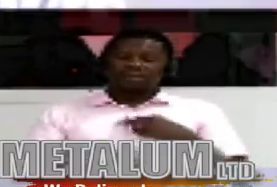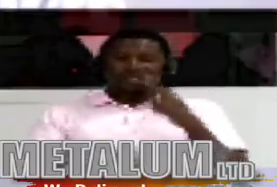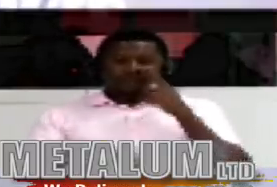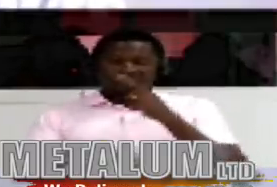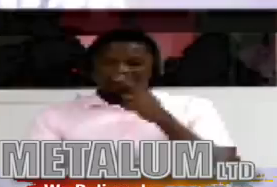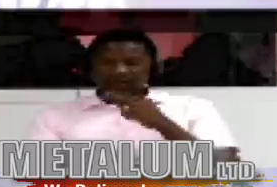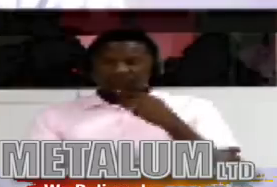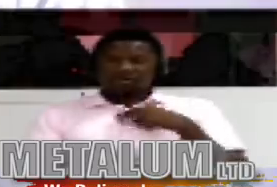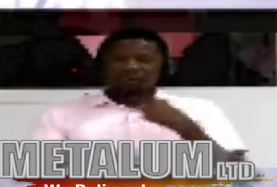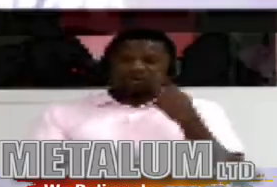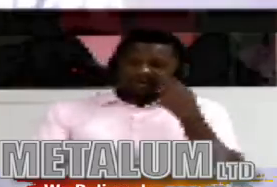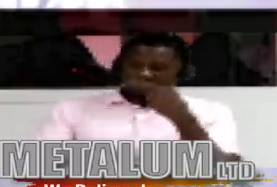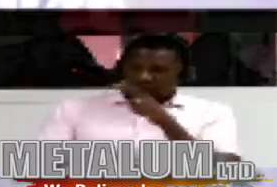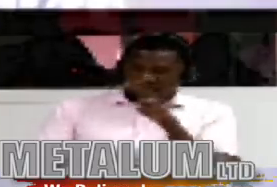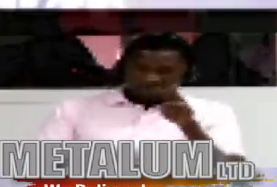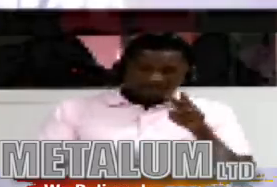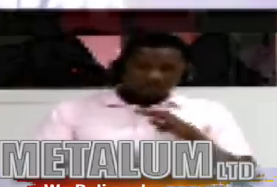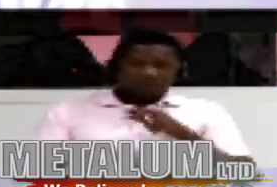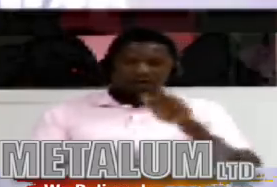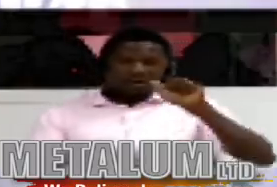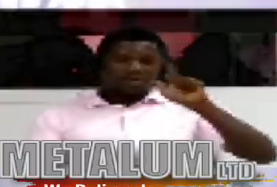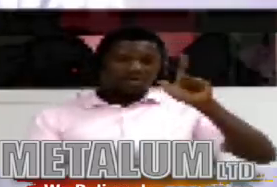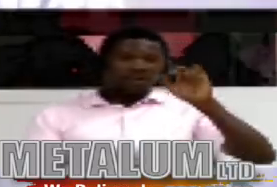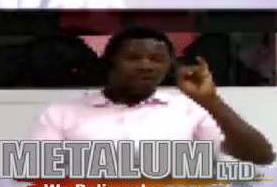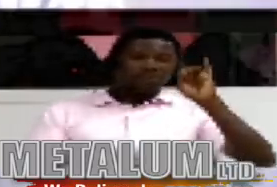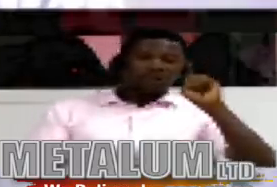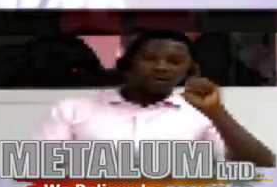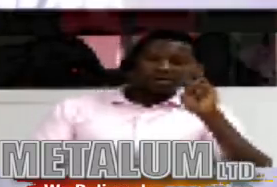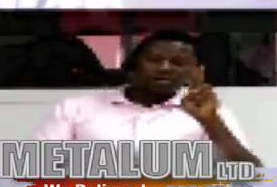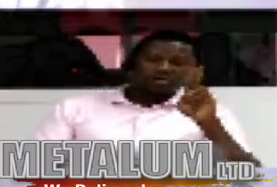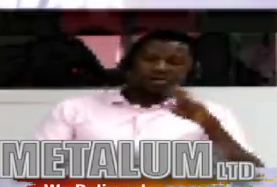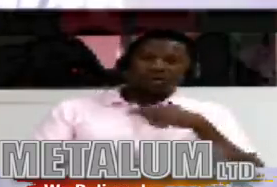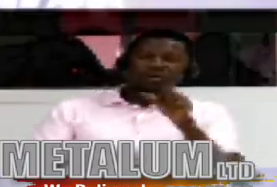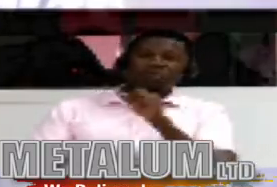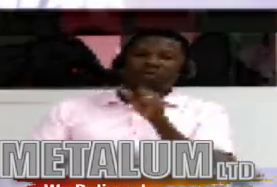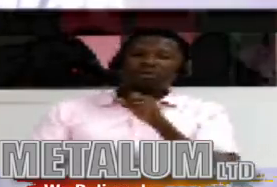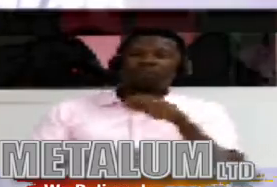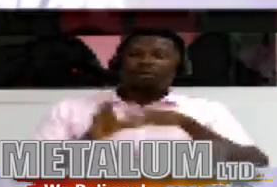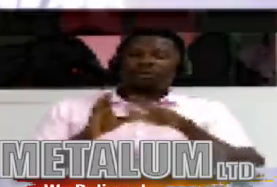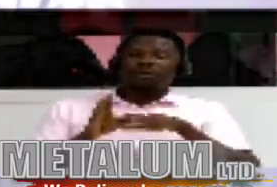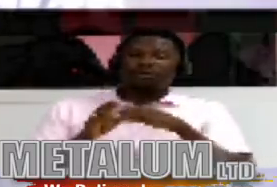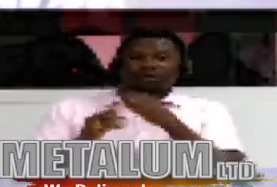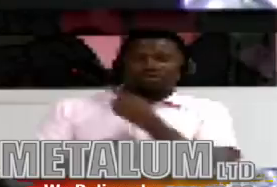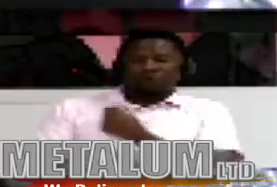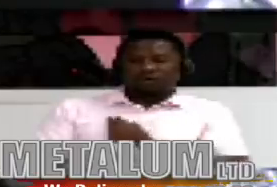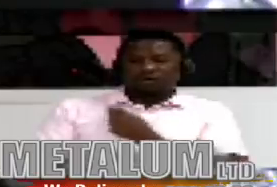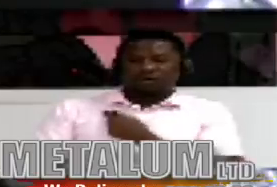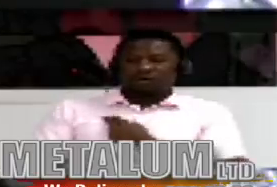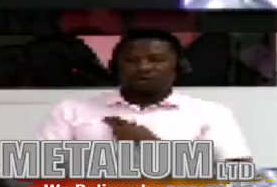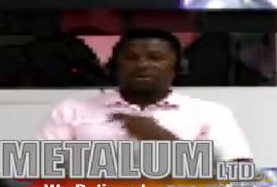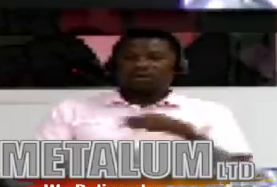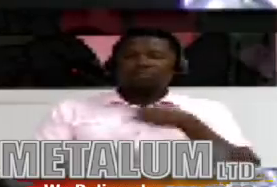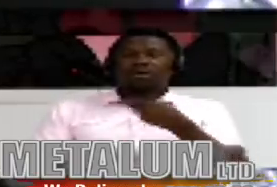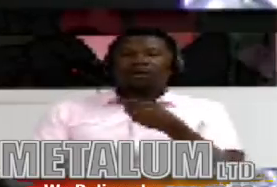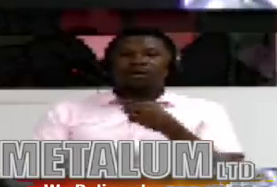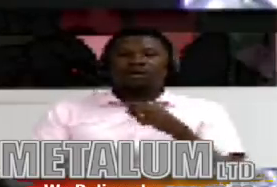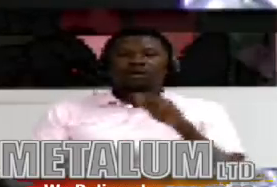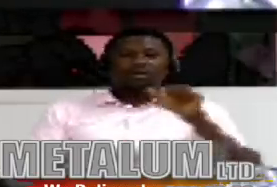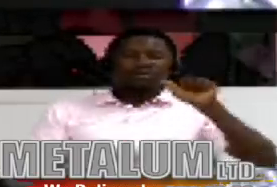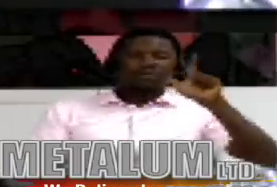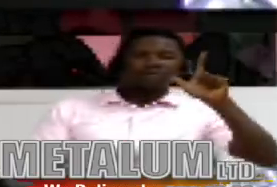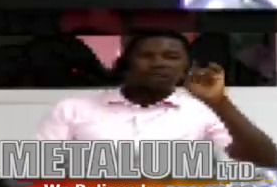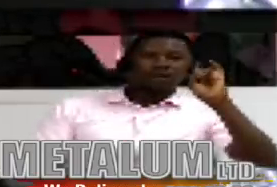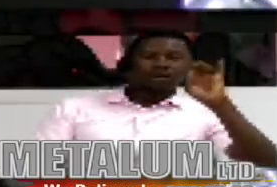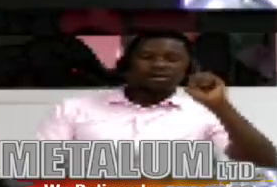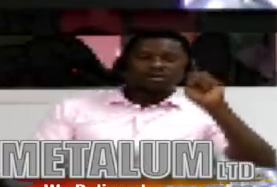for Aliu and few other executives, members of the sub-union. And by Aliu, you're referring to Aliu Khan?